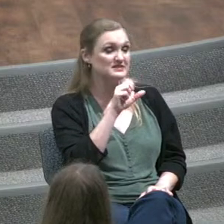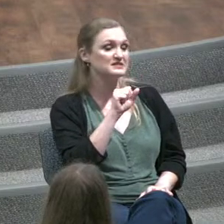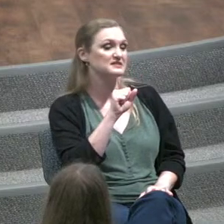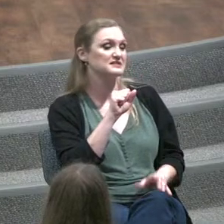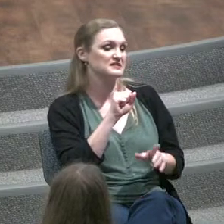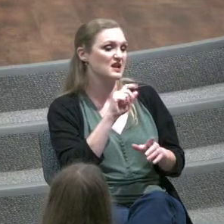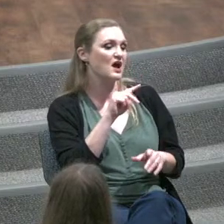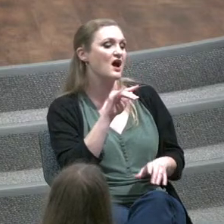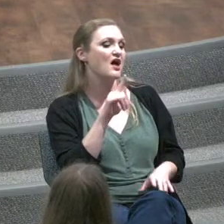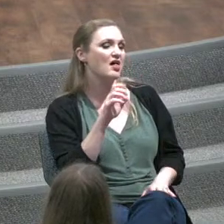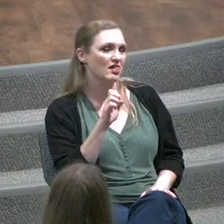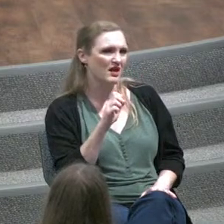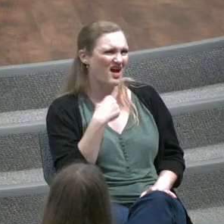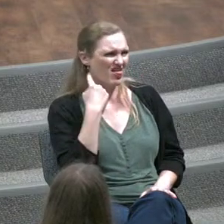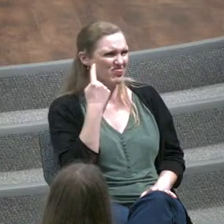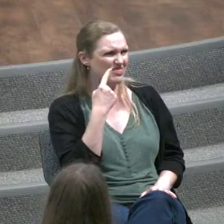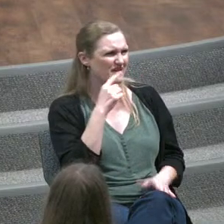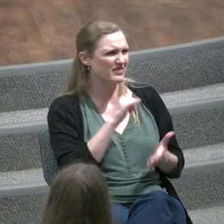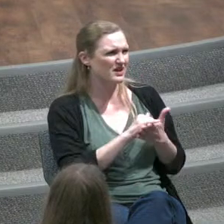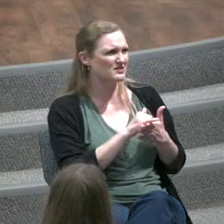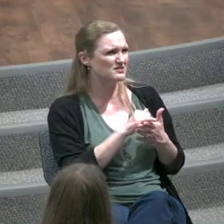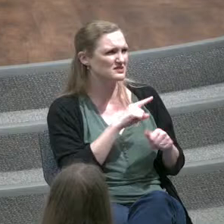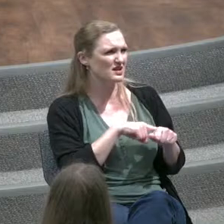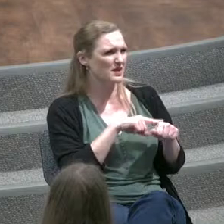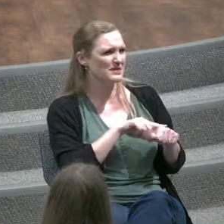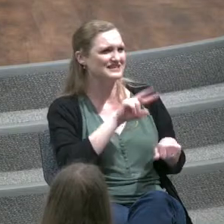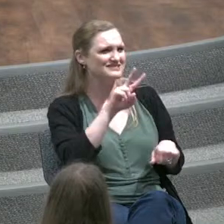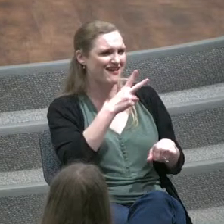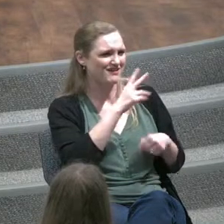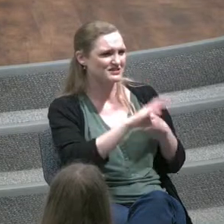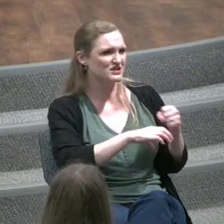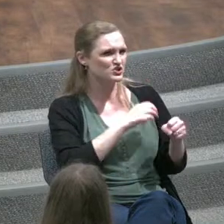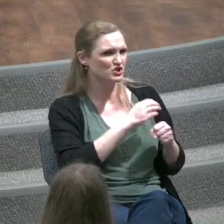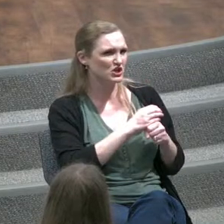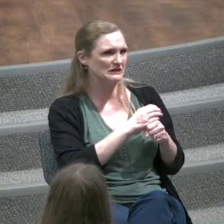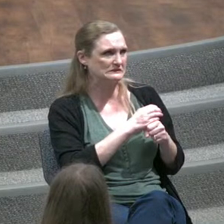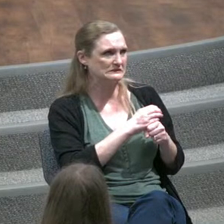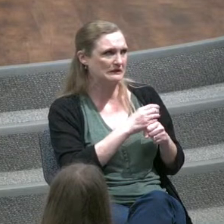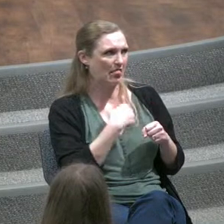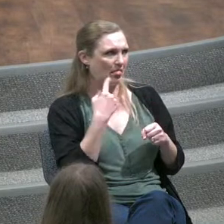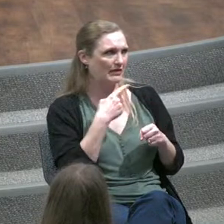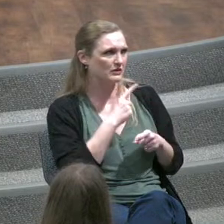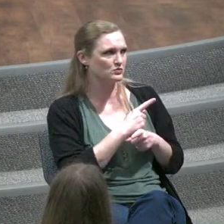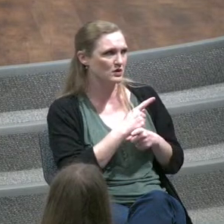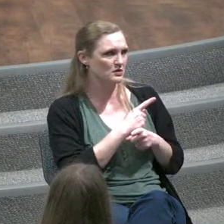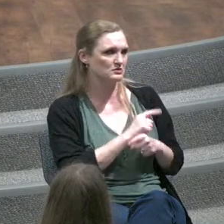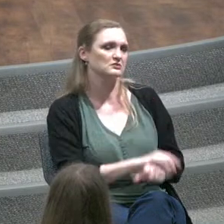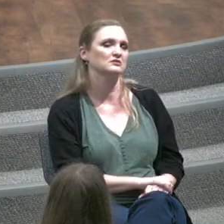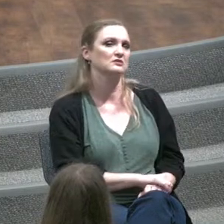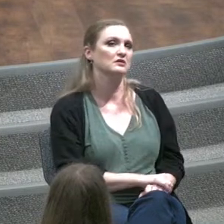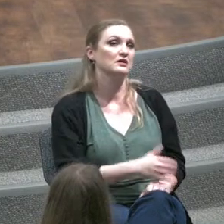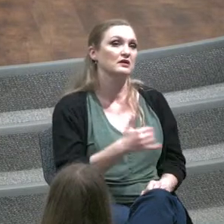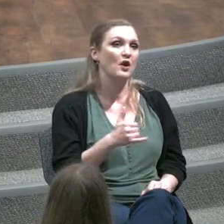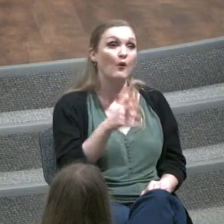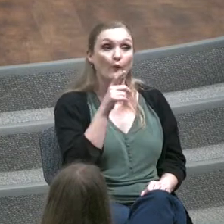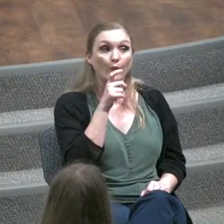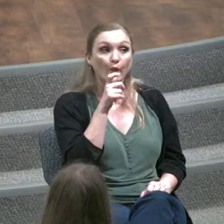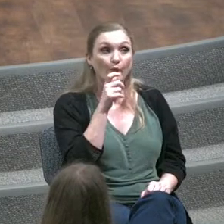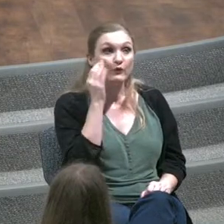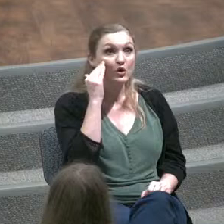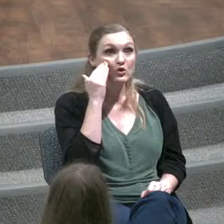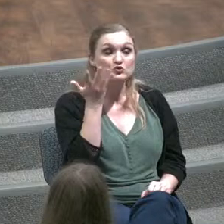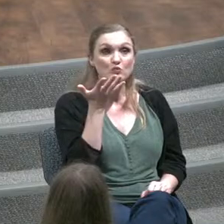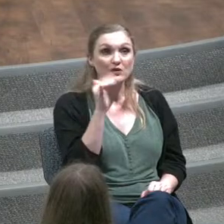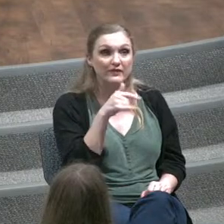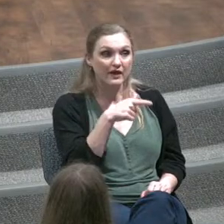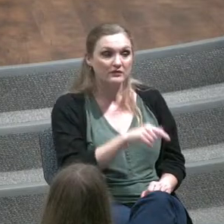Zipporee. I believe this is dated back to the 2nd century. Don't quote me on that. Now, who can tell me what